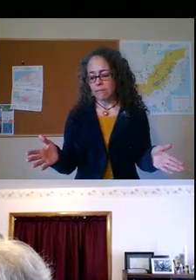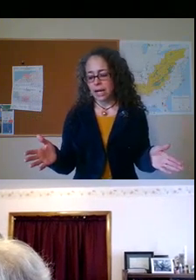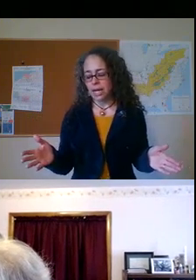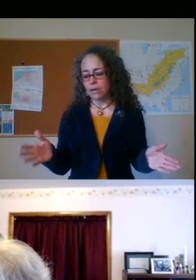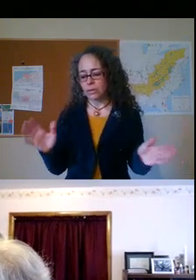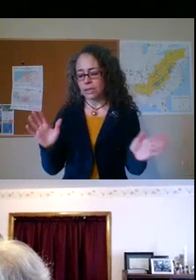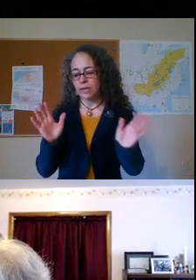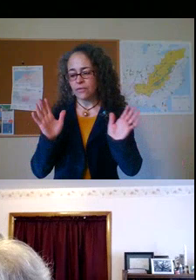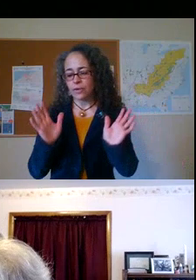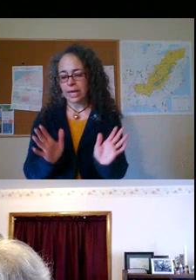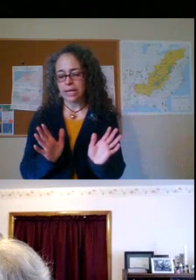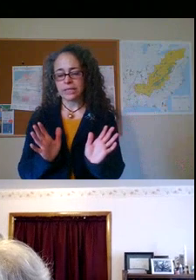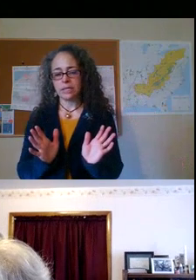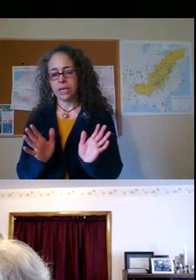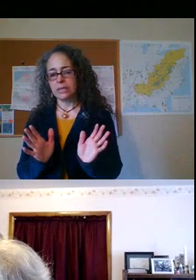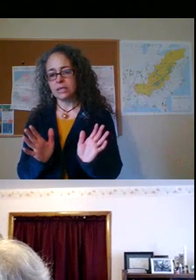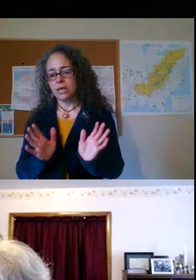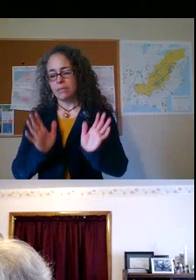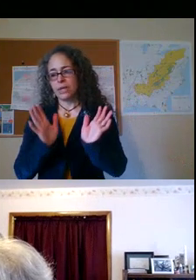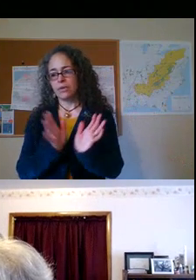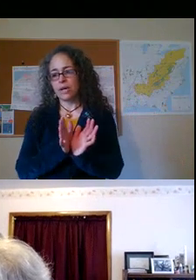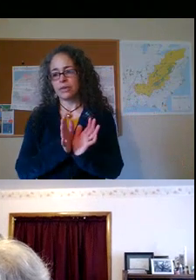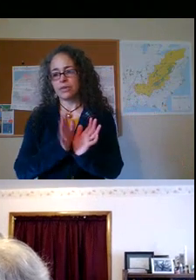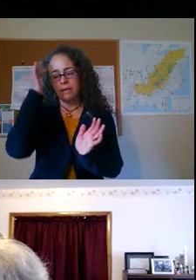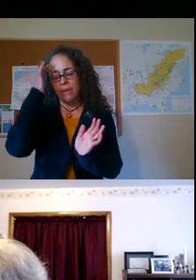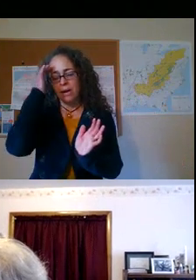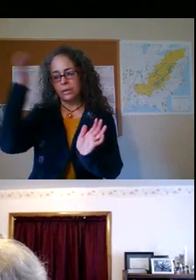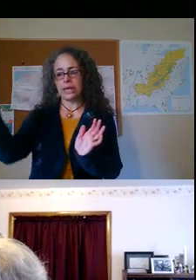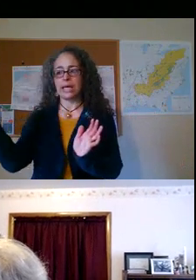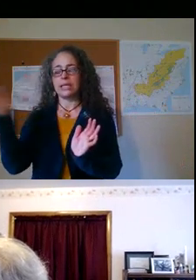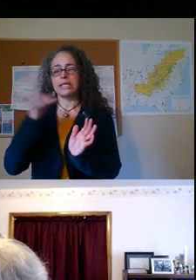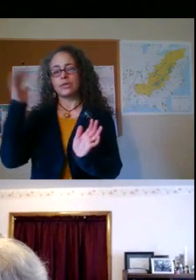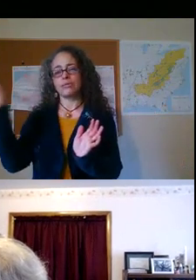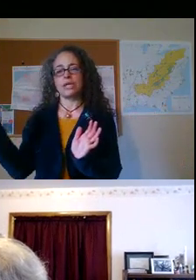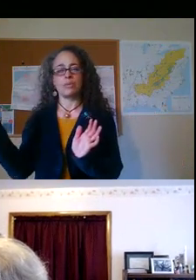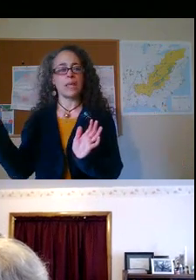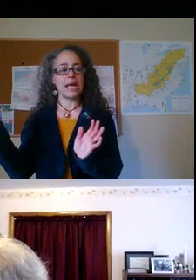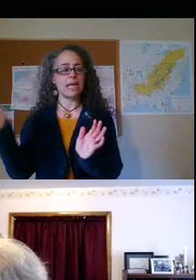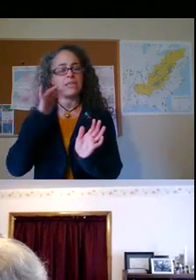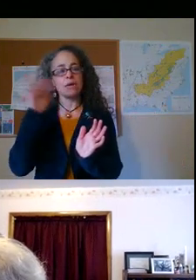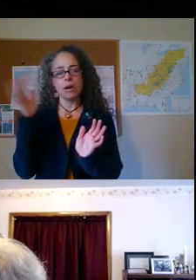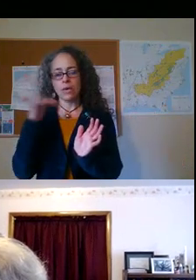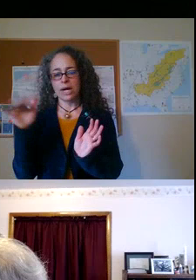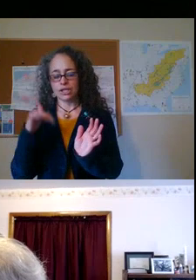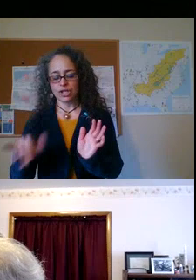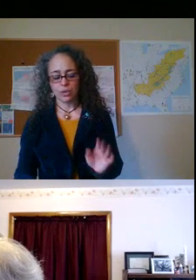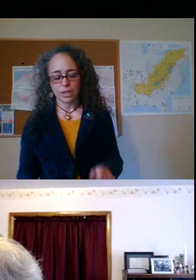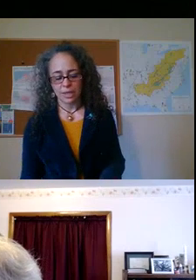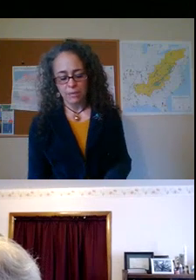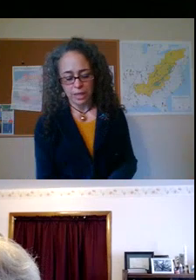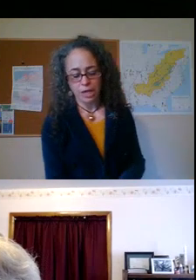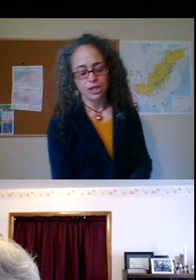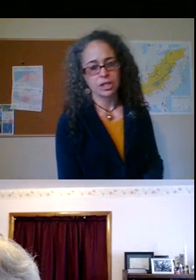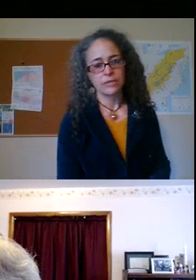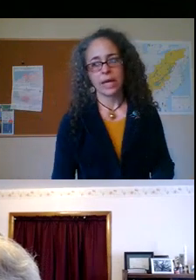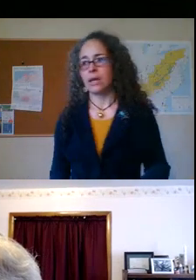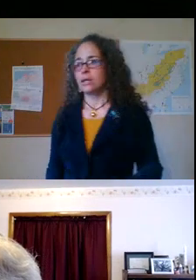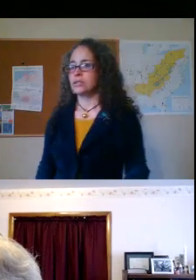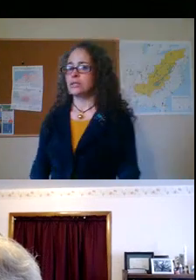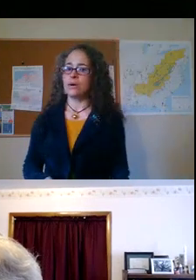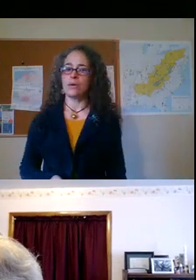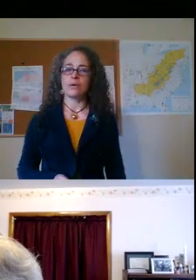this grant might only be for like 18 months, but you want to think about like at least a 3-year plan. And there are questions within the